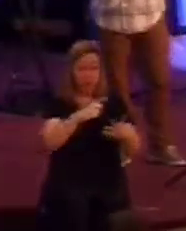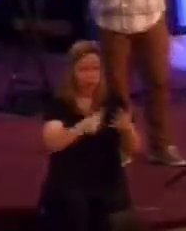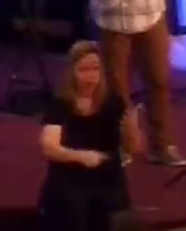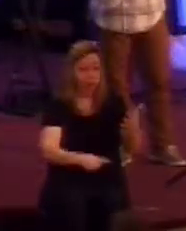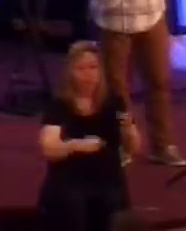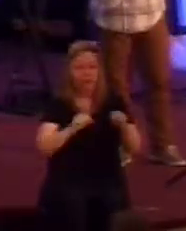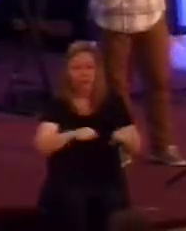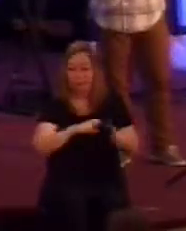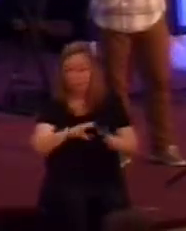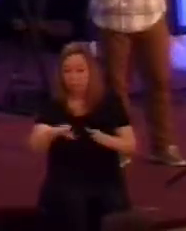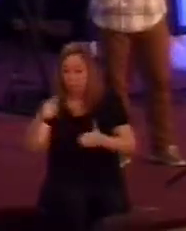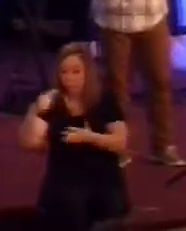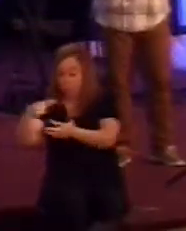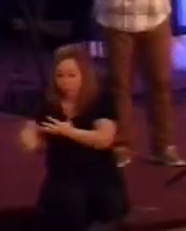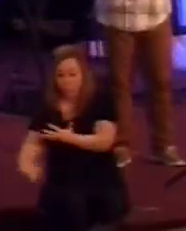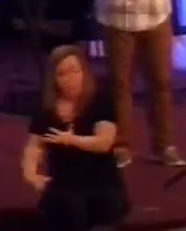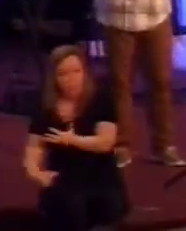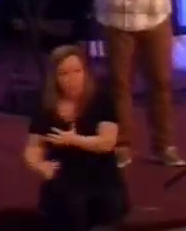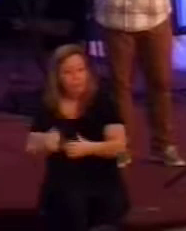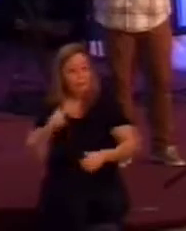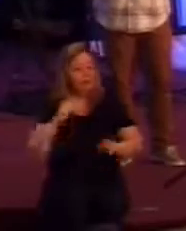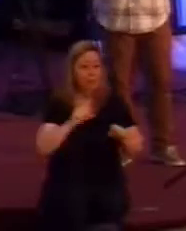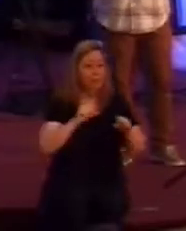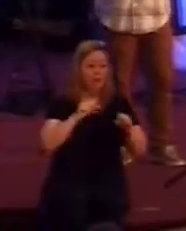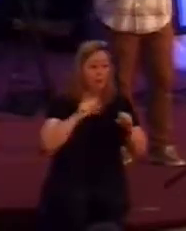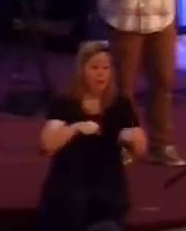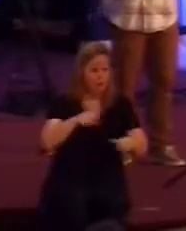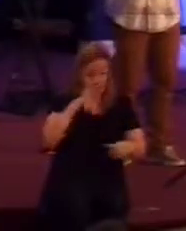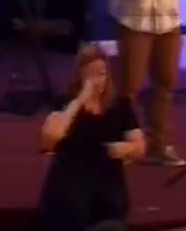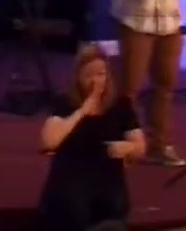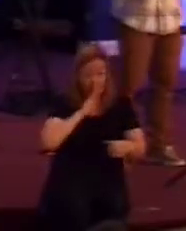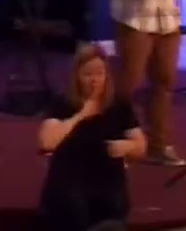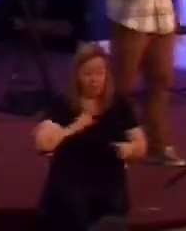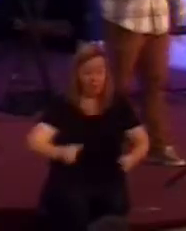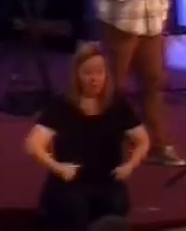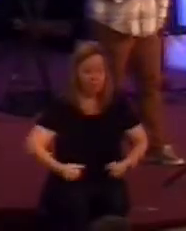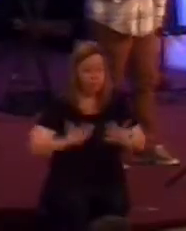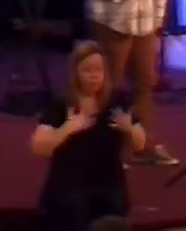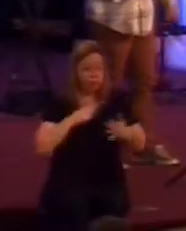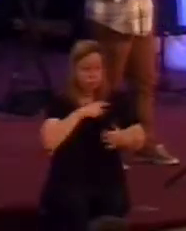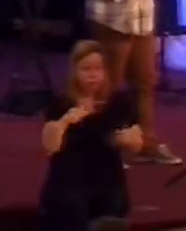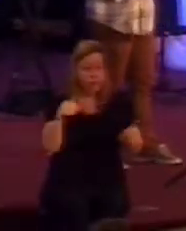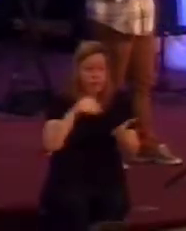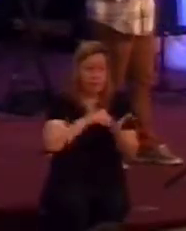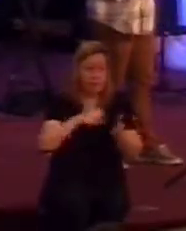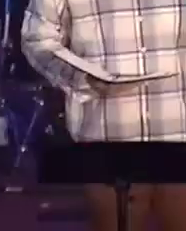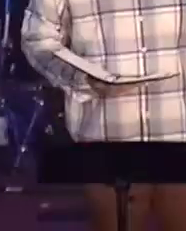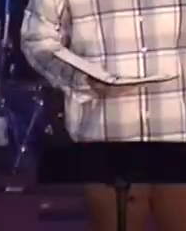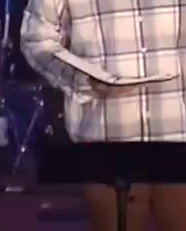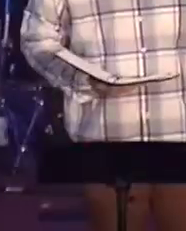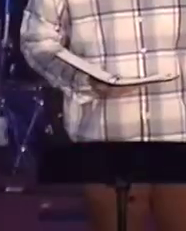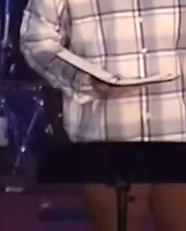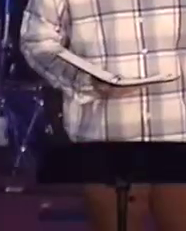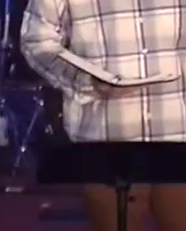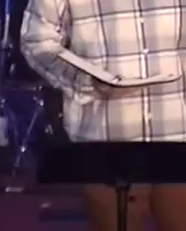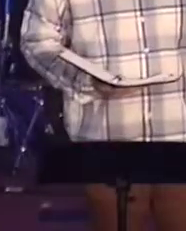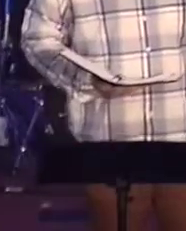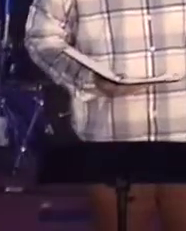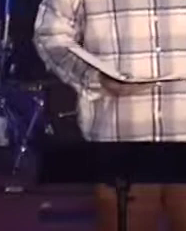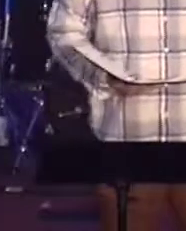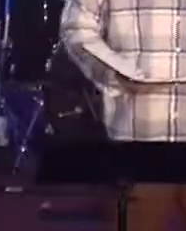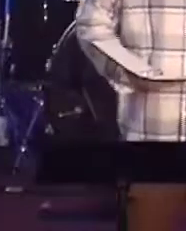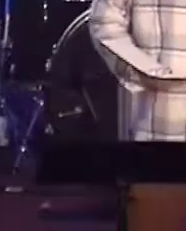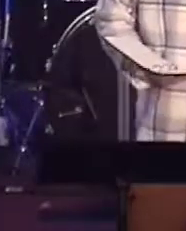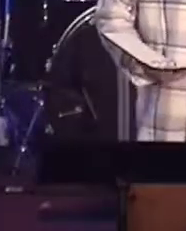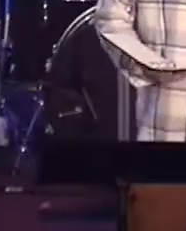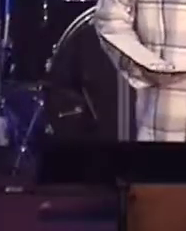do that. Can God bring you back to life spiritually? Absolutely. This is the content of Abraham's faith.